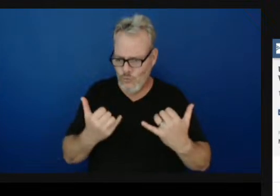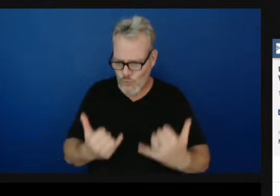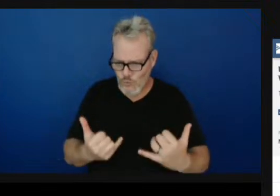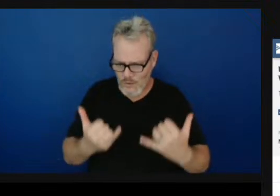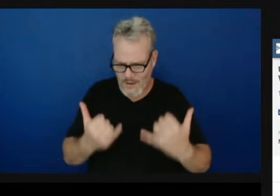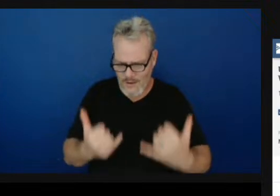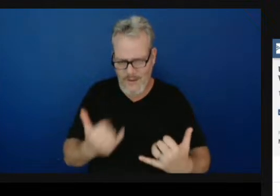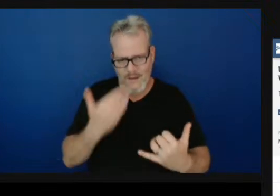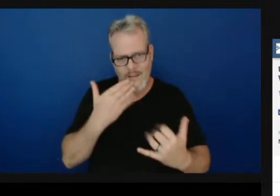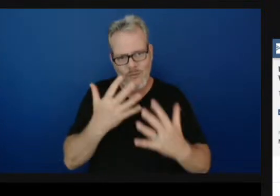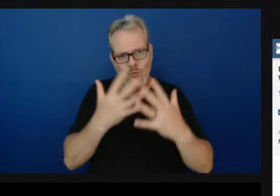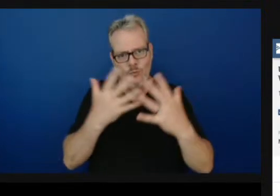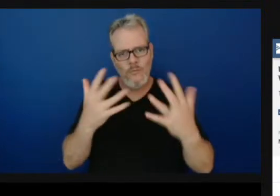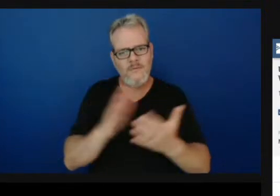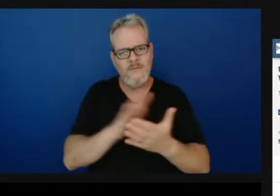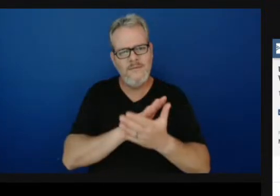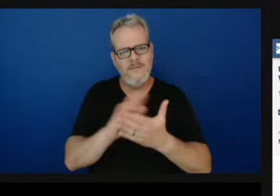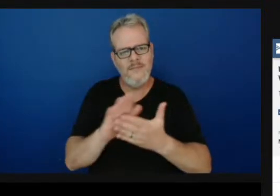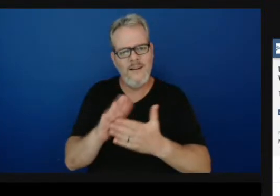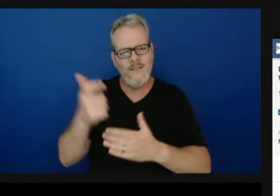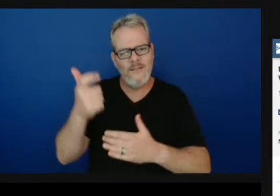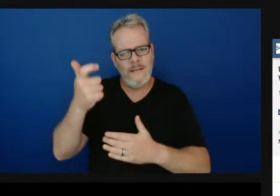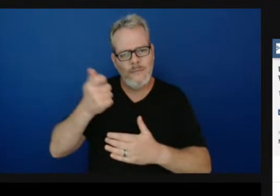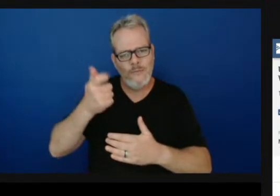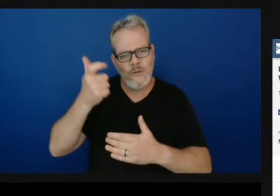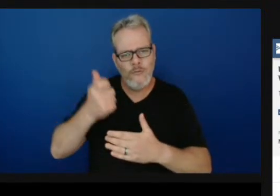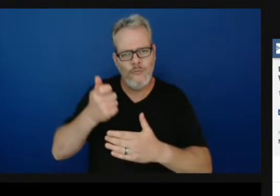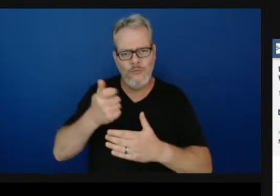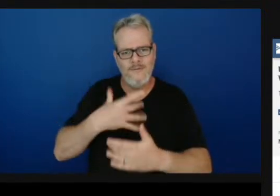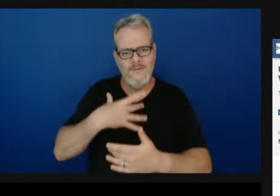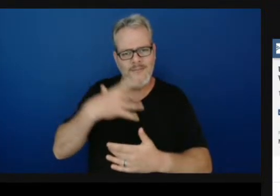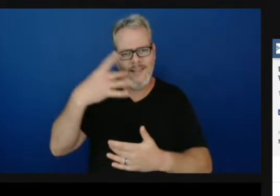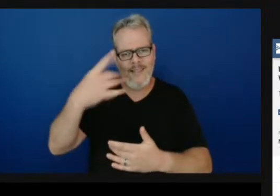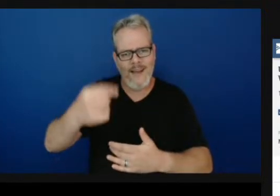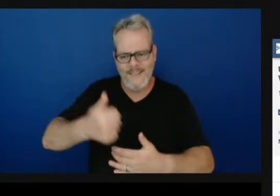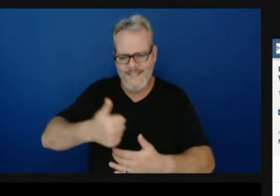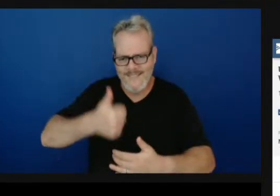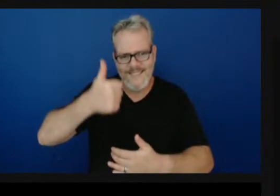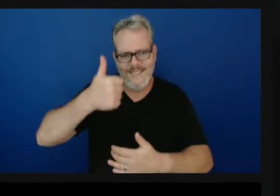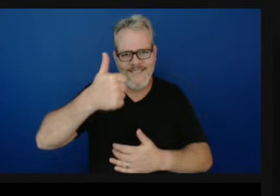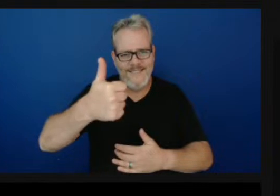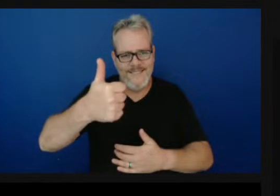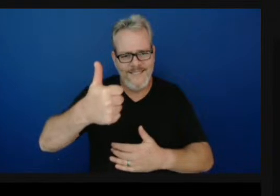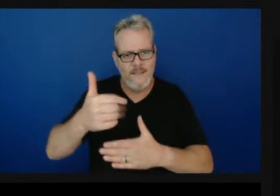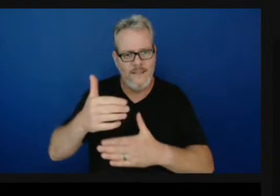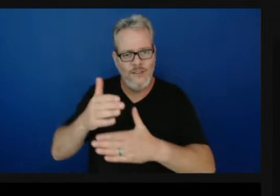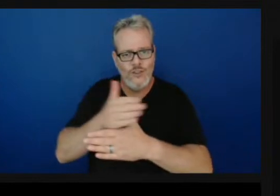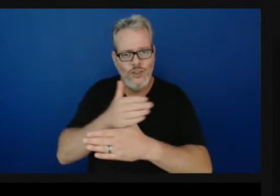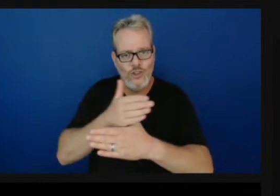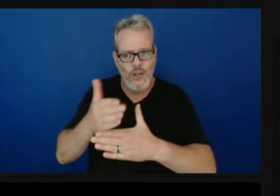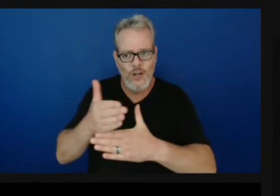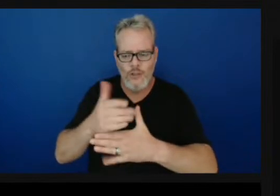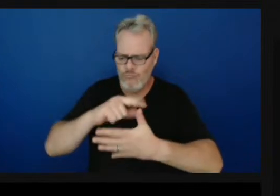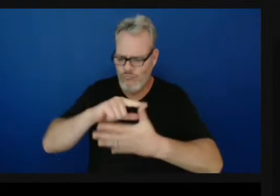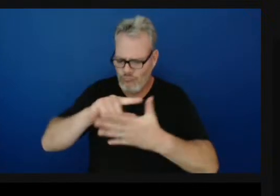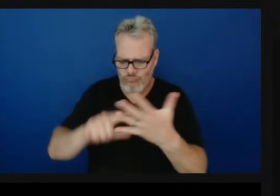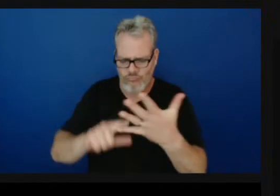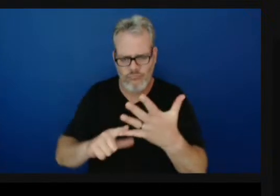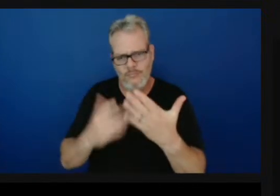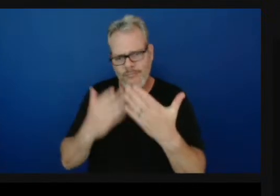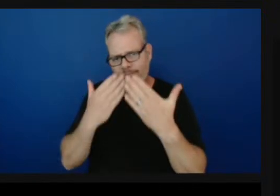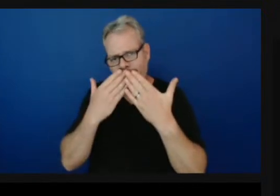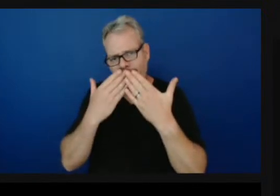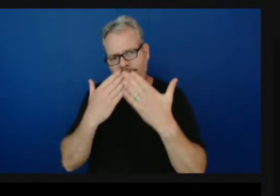subscriptions, the shares. All that stuff does help with the social media algorithms. So we want to thank you. We also want to